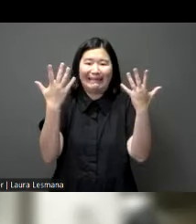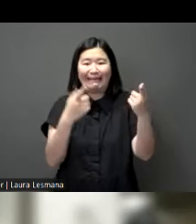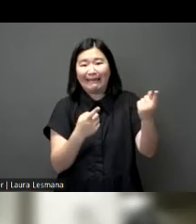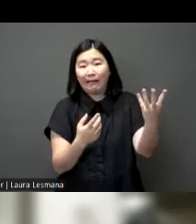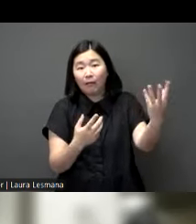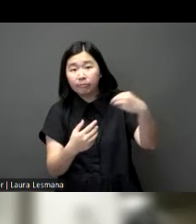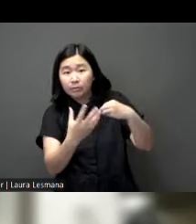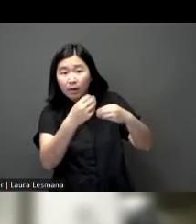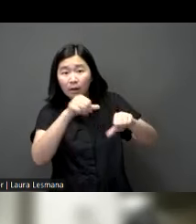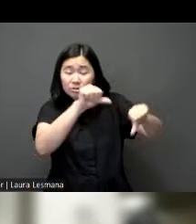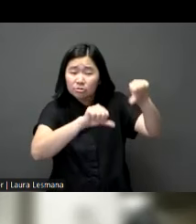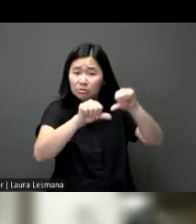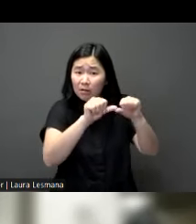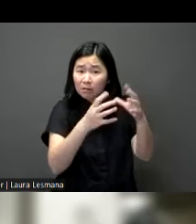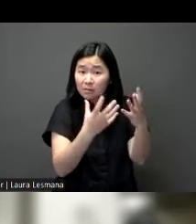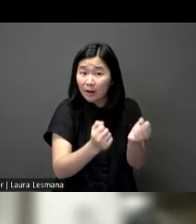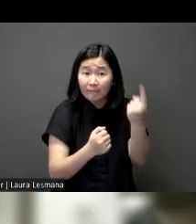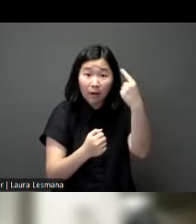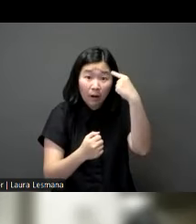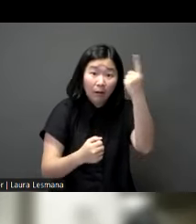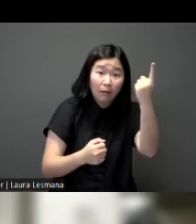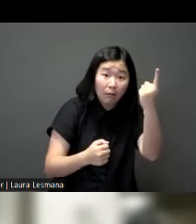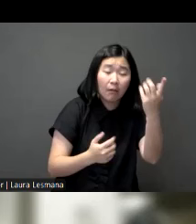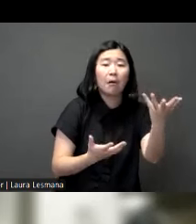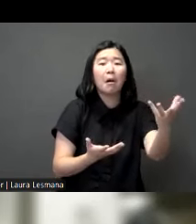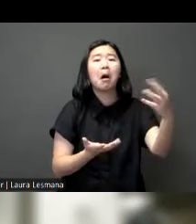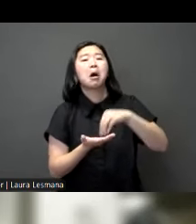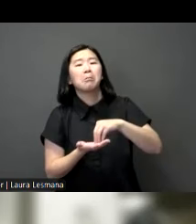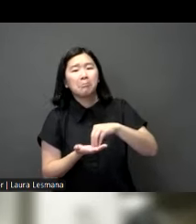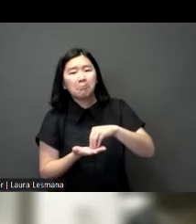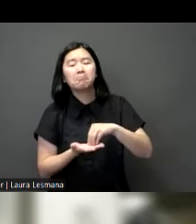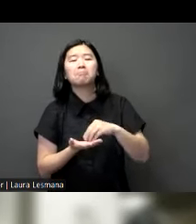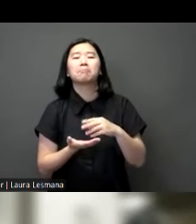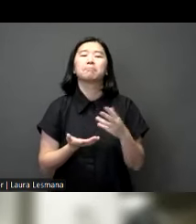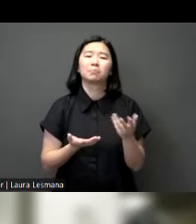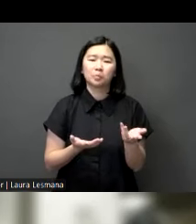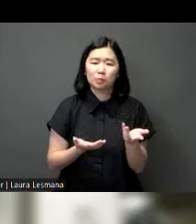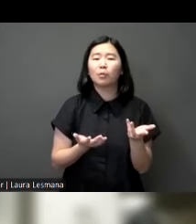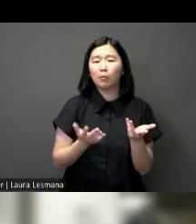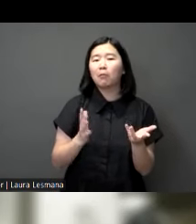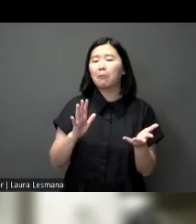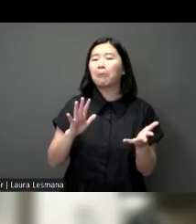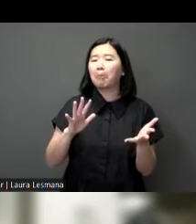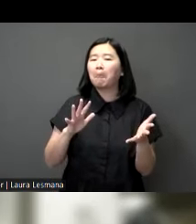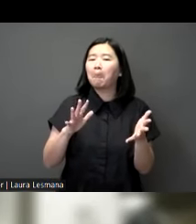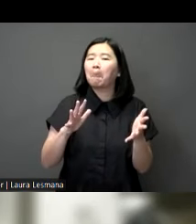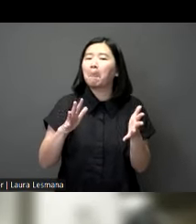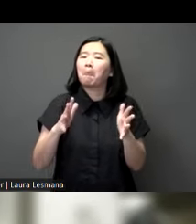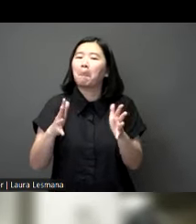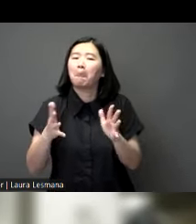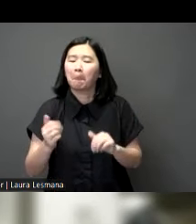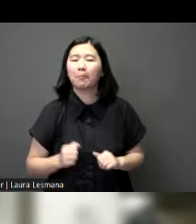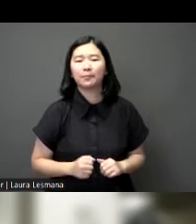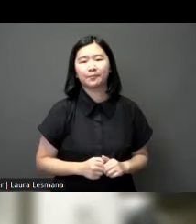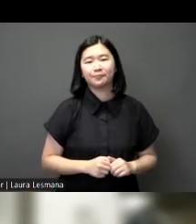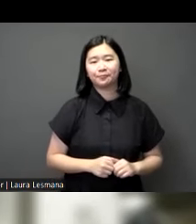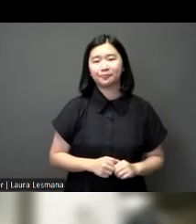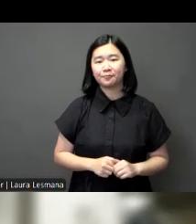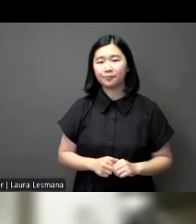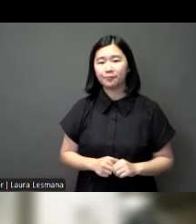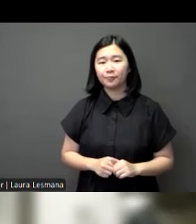programs. And we had a series of analysis. What did we take into account? We have the